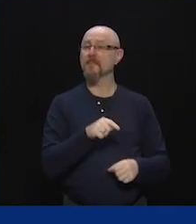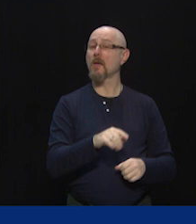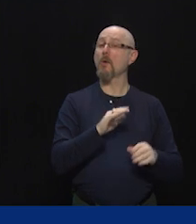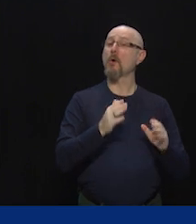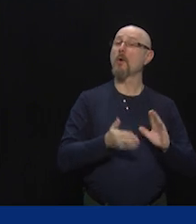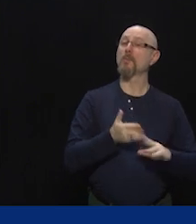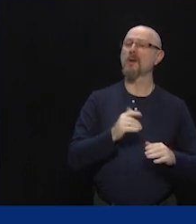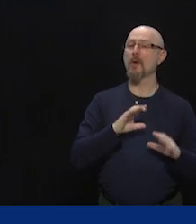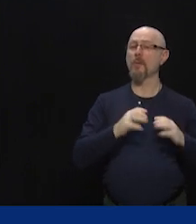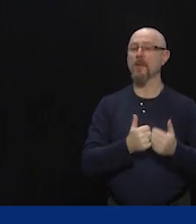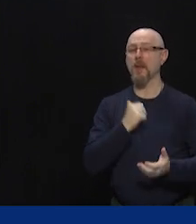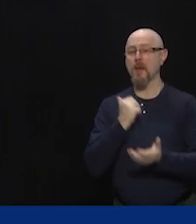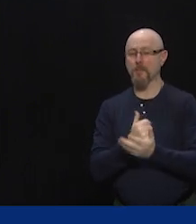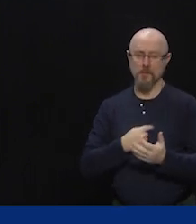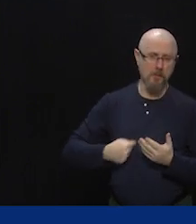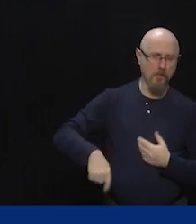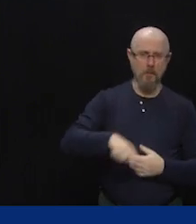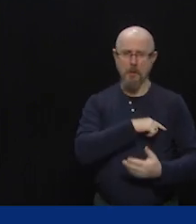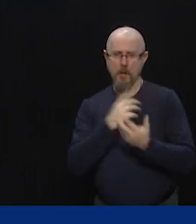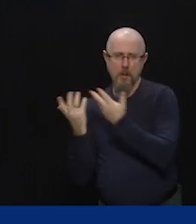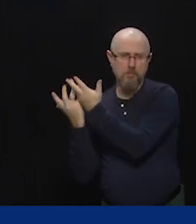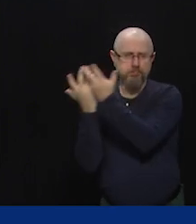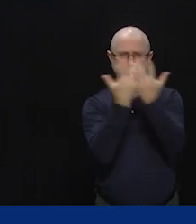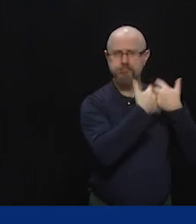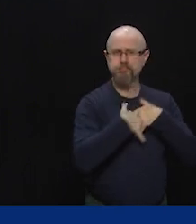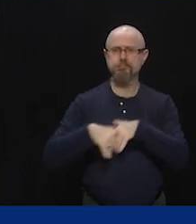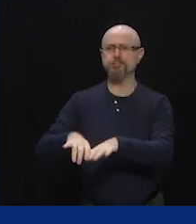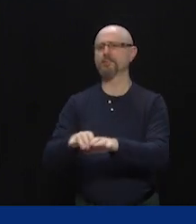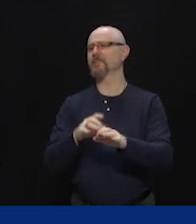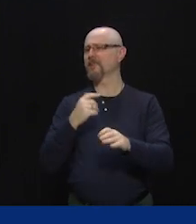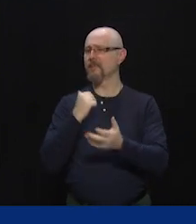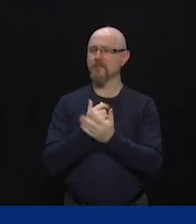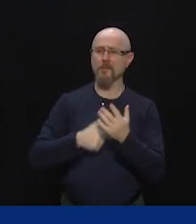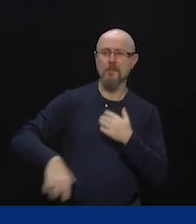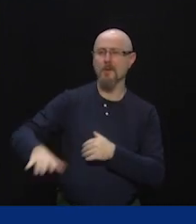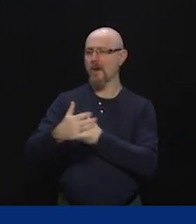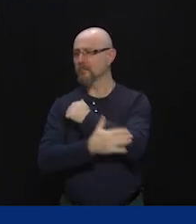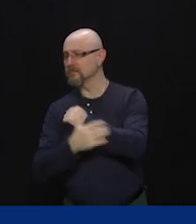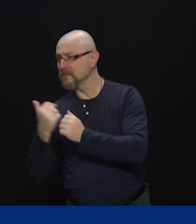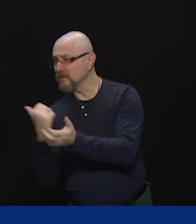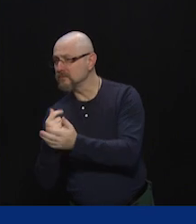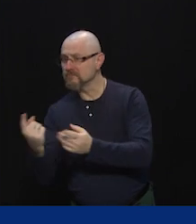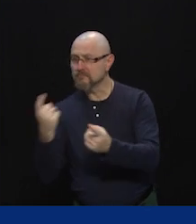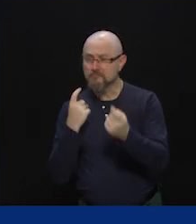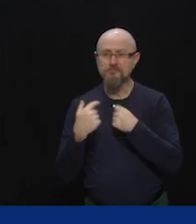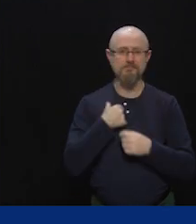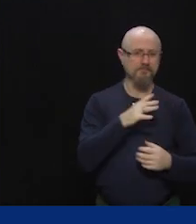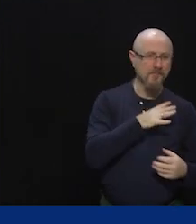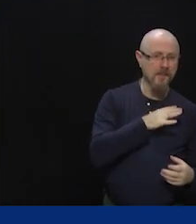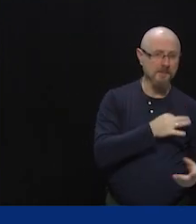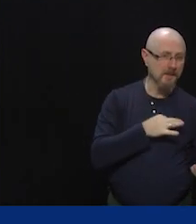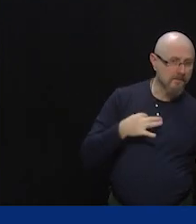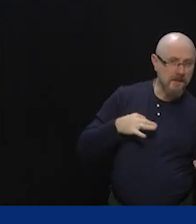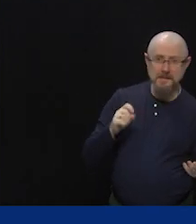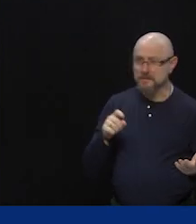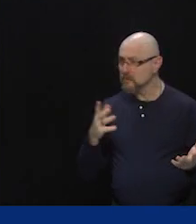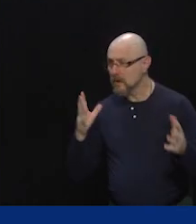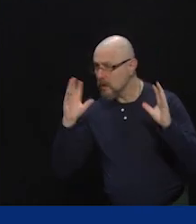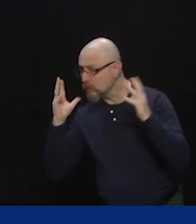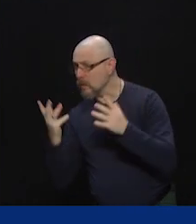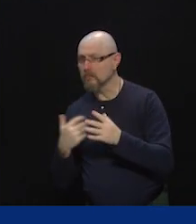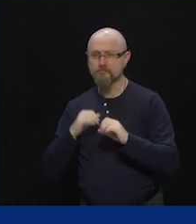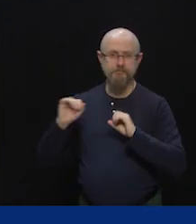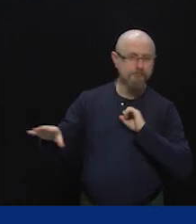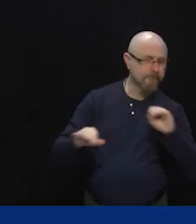secure and make good on the asks that we've made for clinical staffing, for additional ambulances, for additional mobile